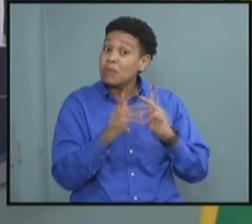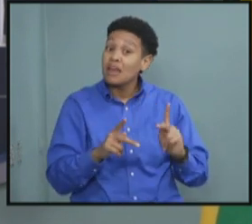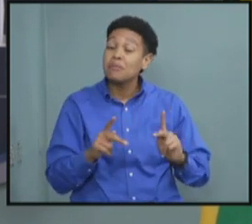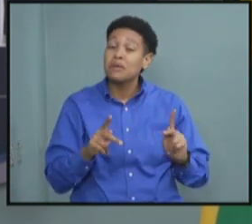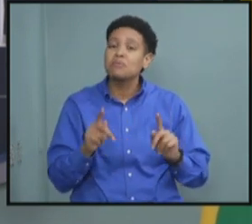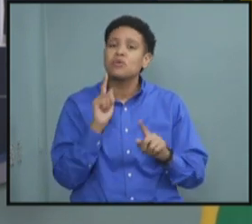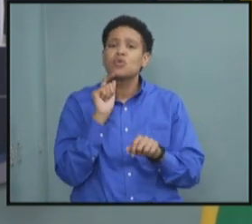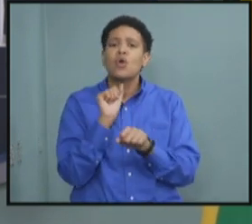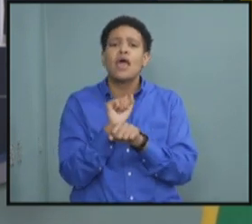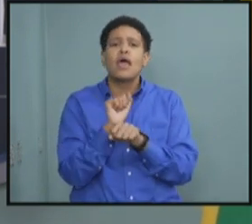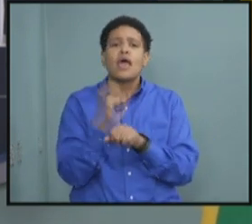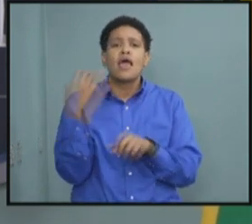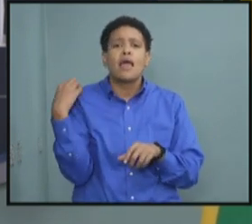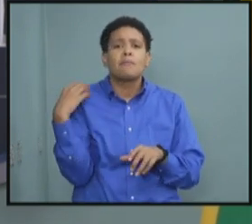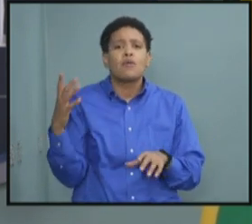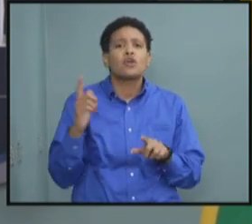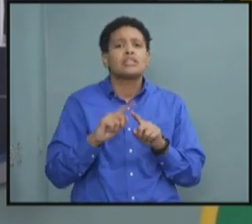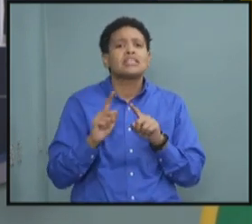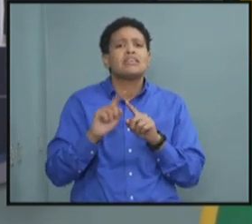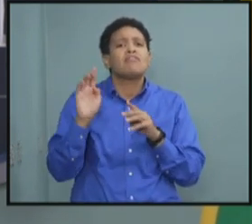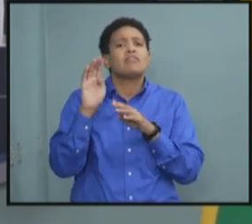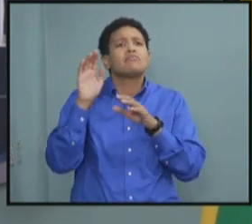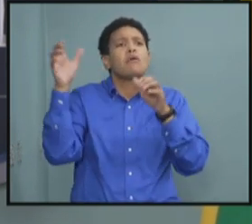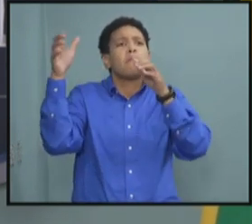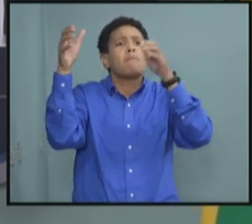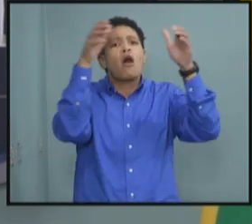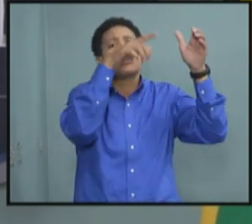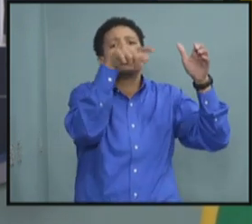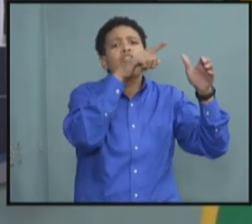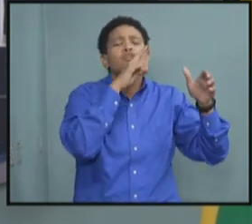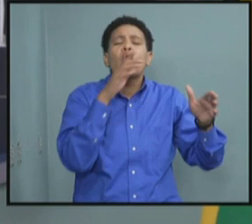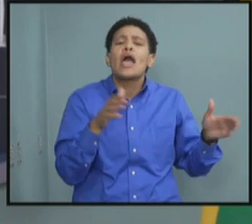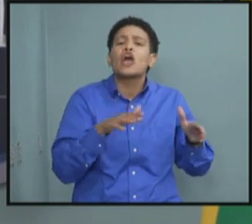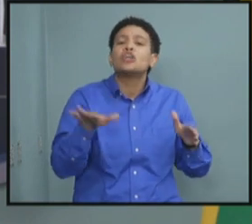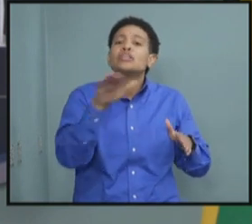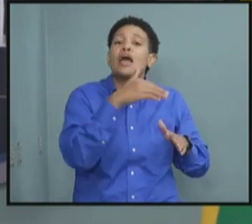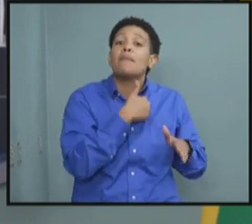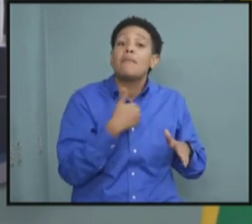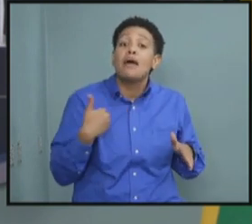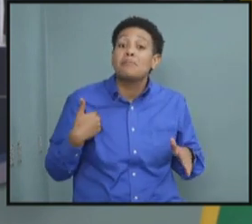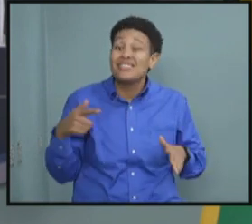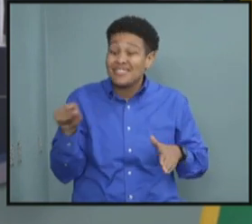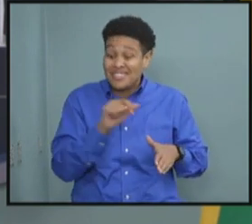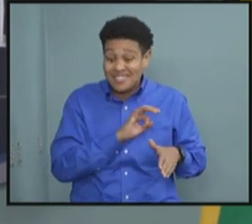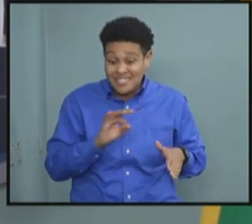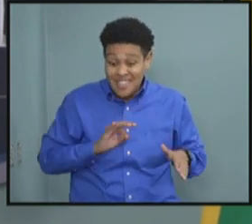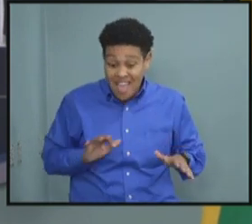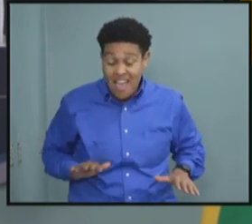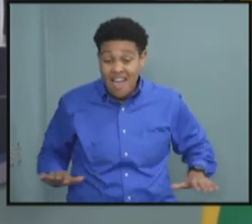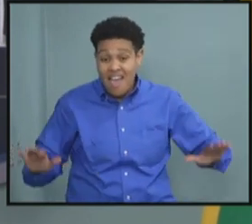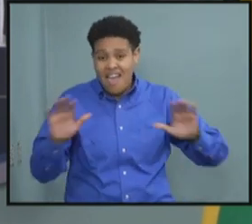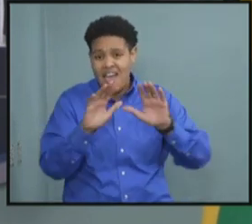to the umbrella bodies, to encourage their members, employers, to